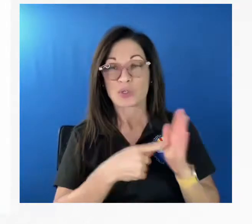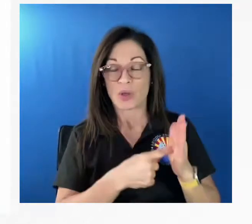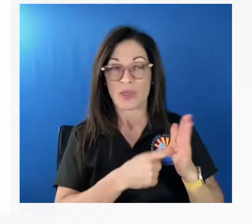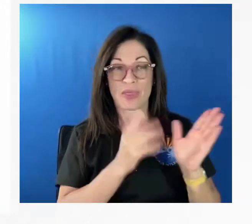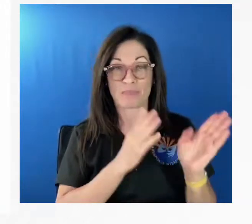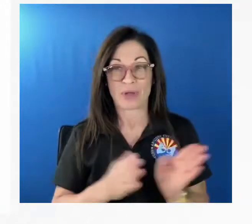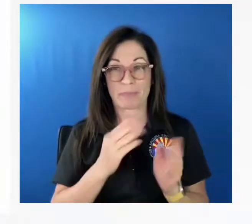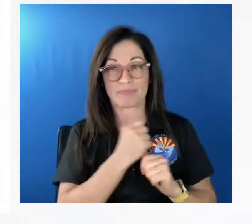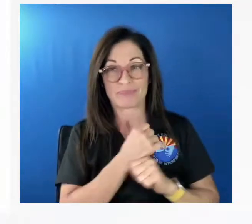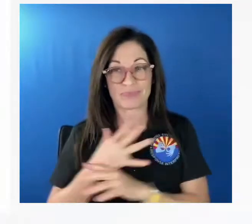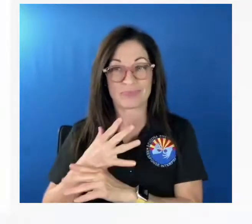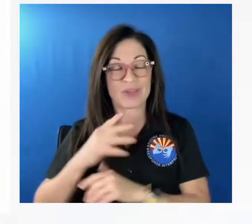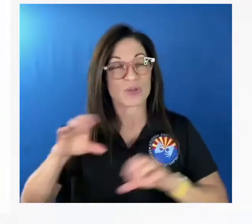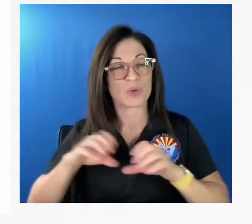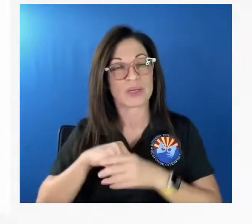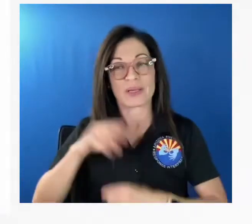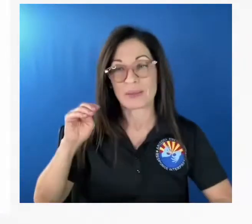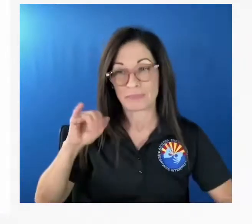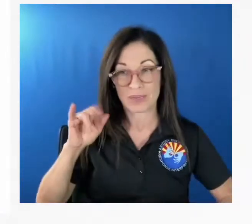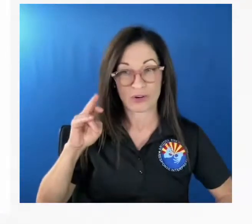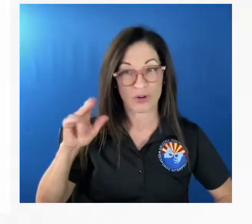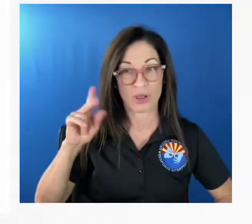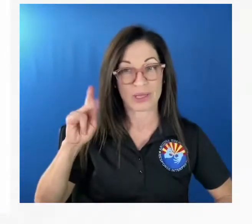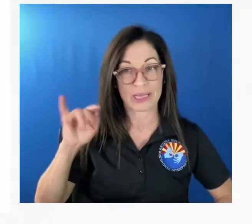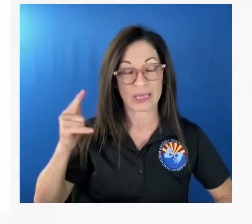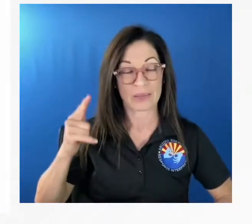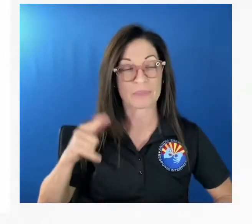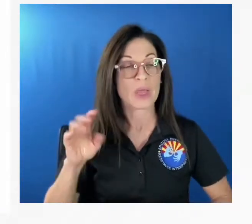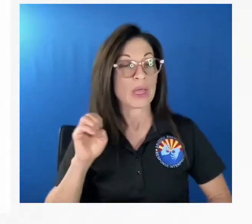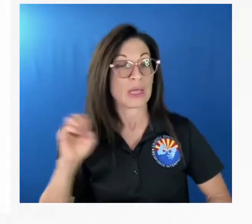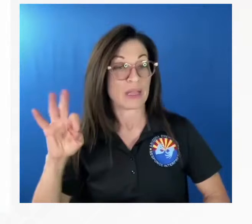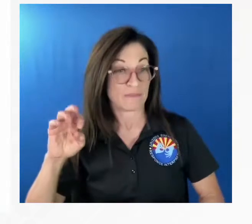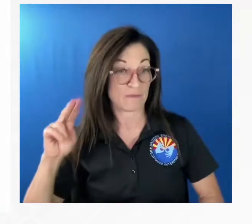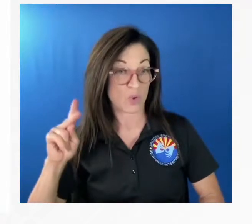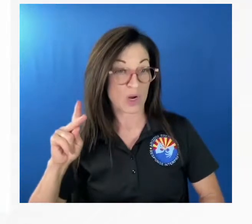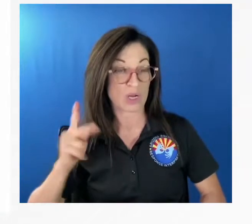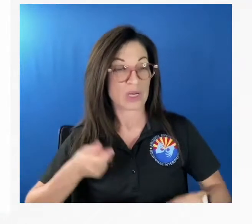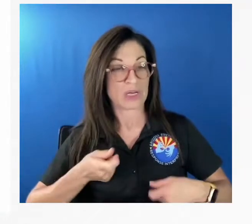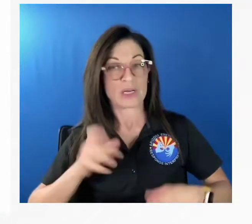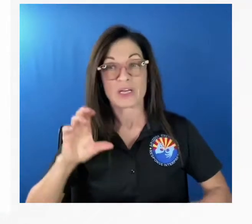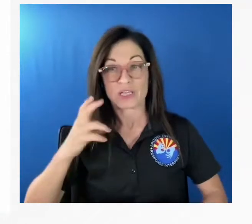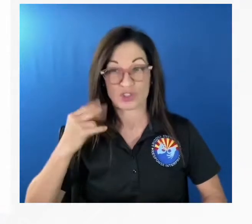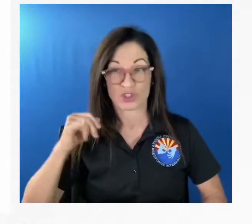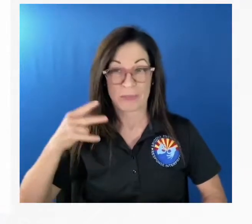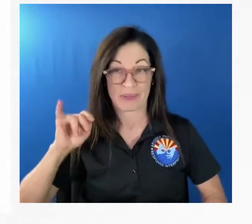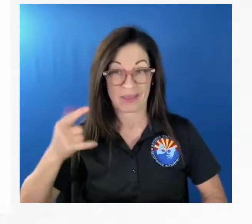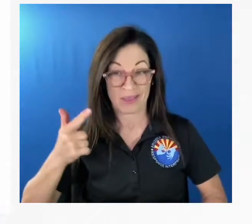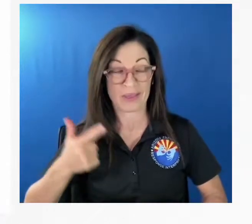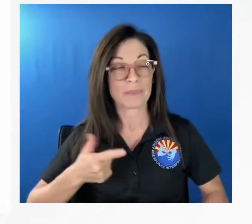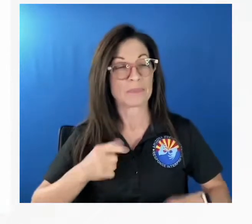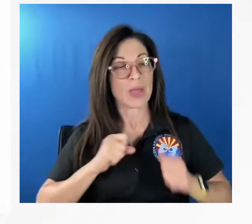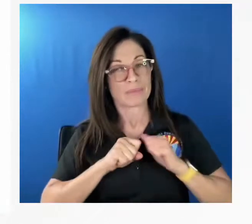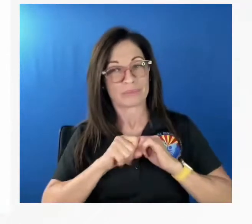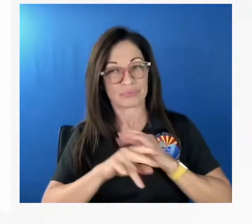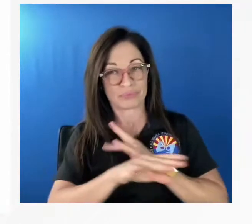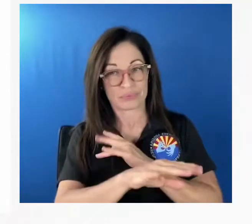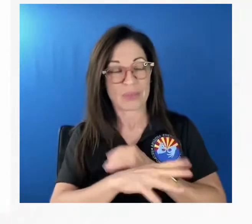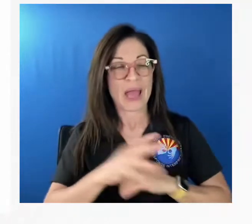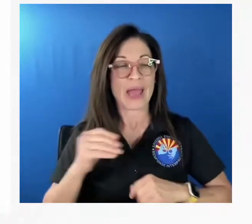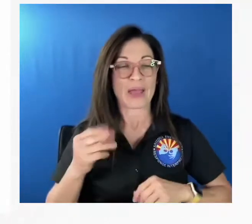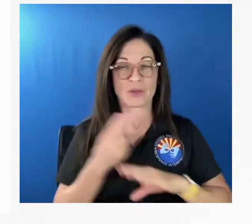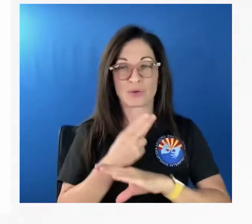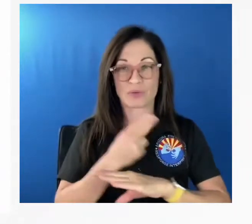King. On the East Fork side, all this chipping that's done below, and then I talked about the water tender application of the